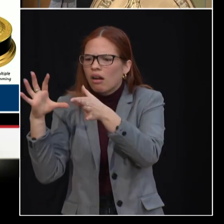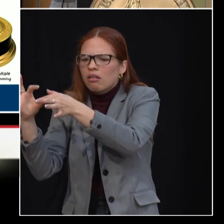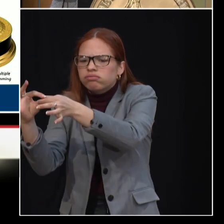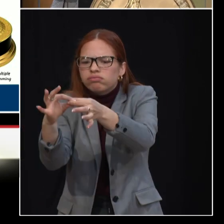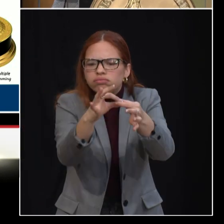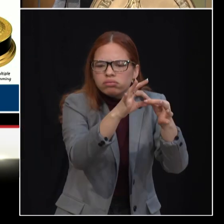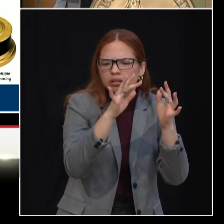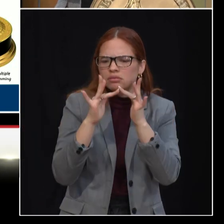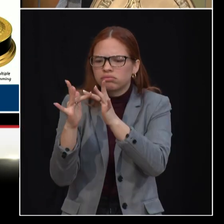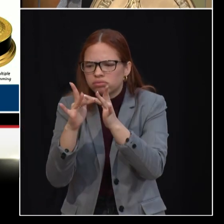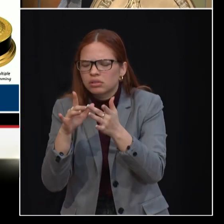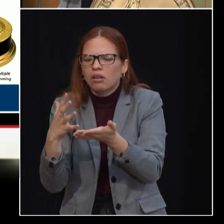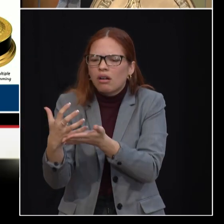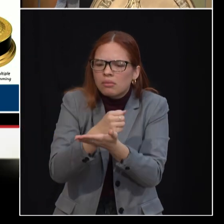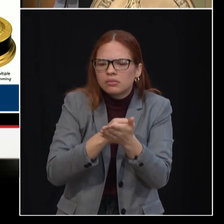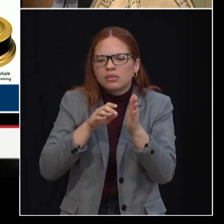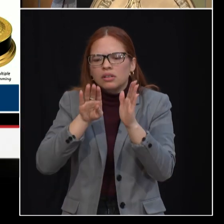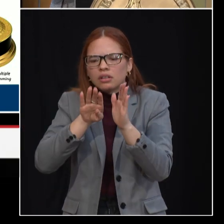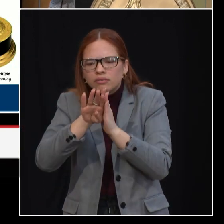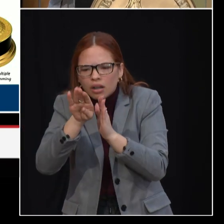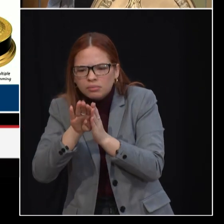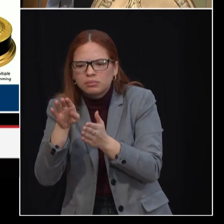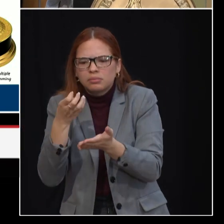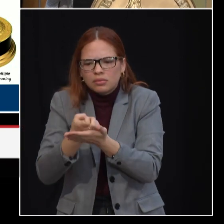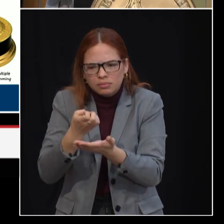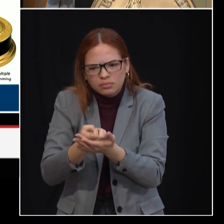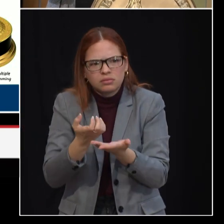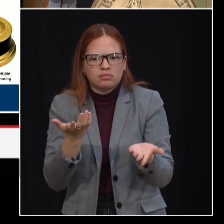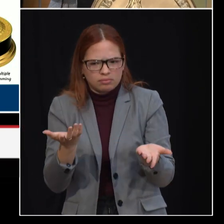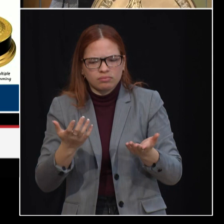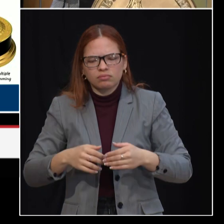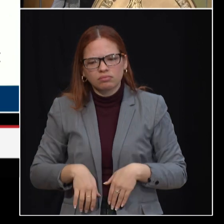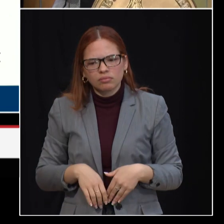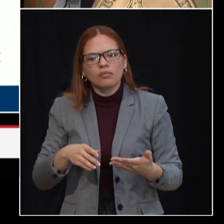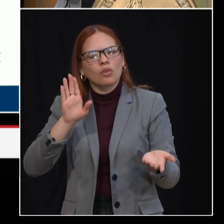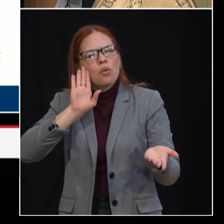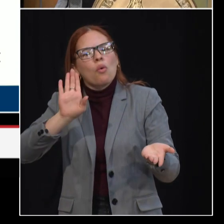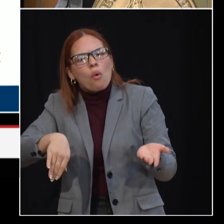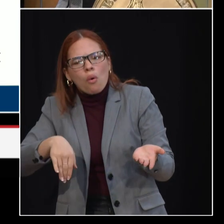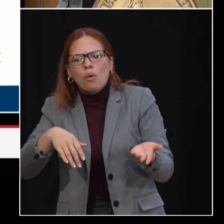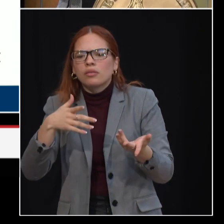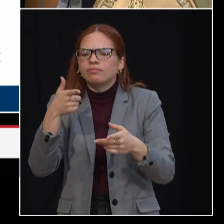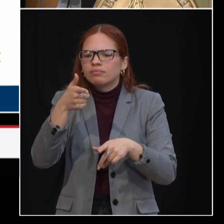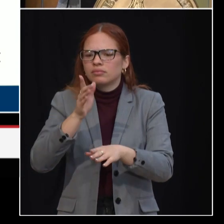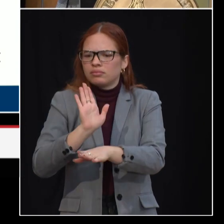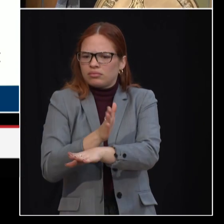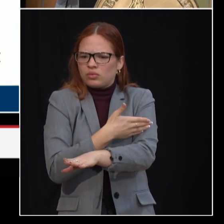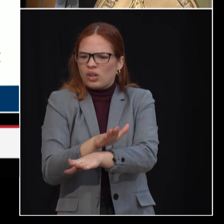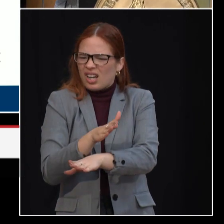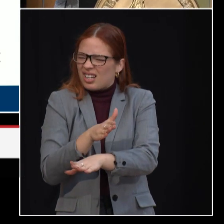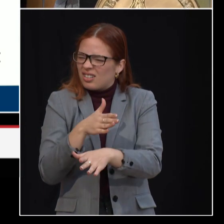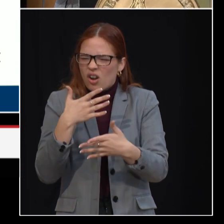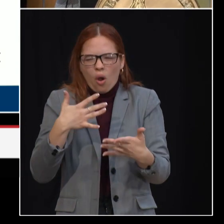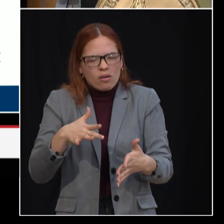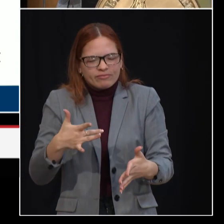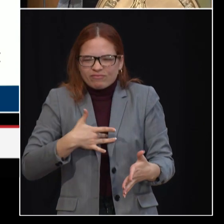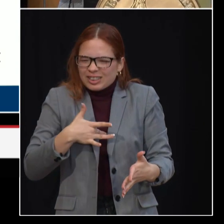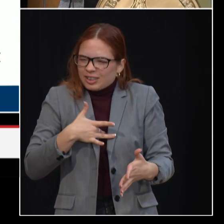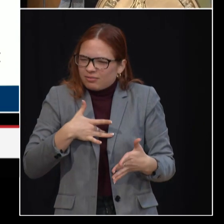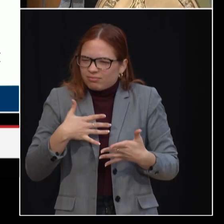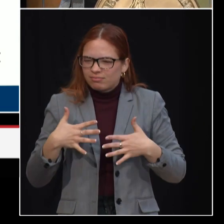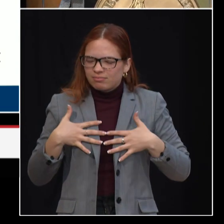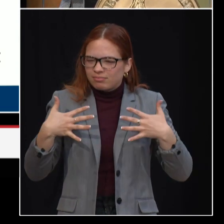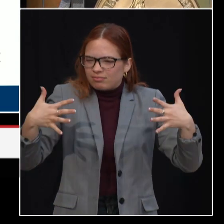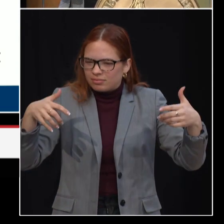our great city. We know that music is the heart and the soul of our city. We just recently